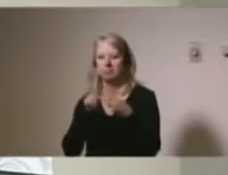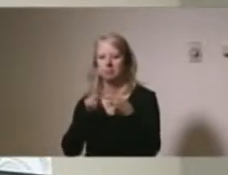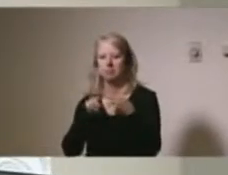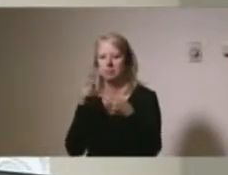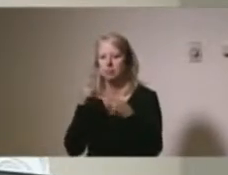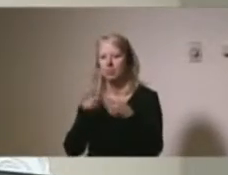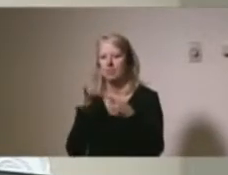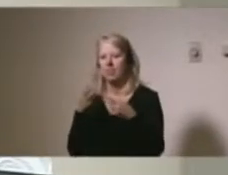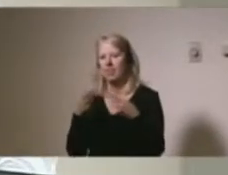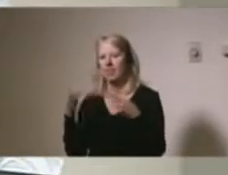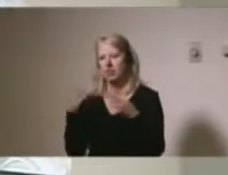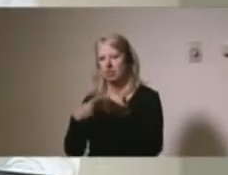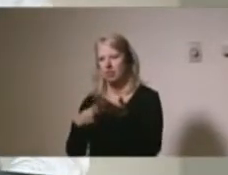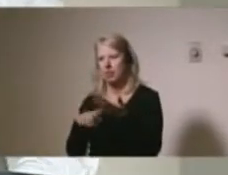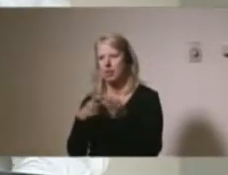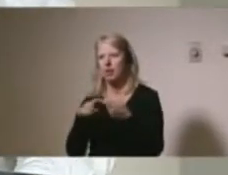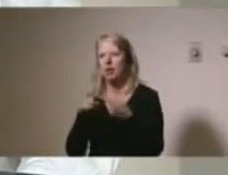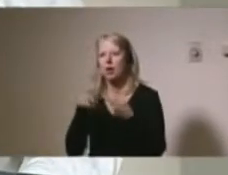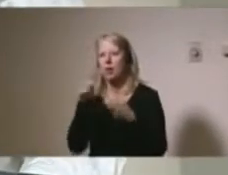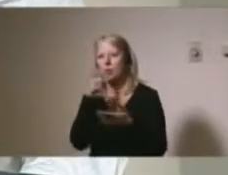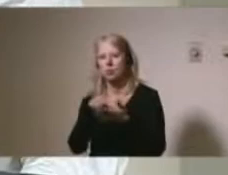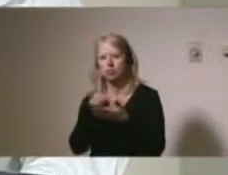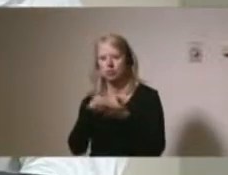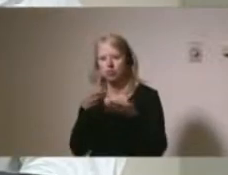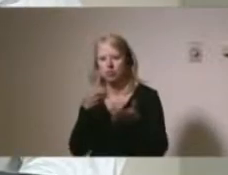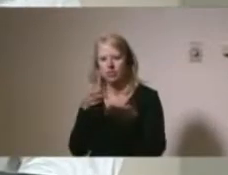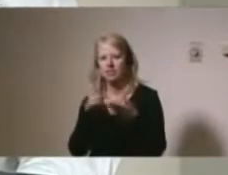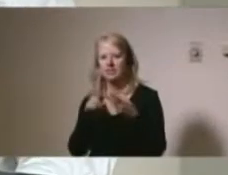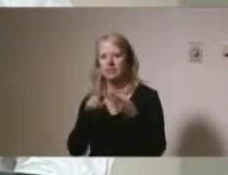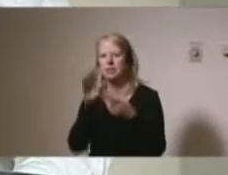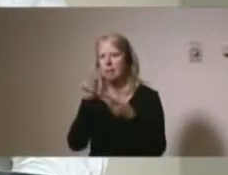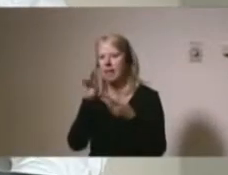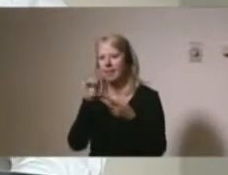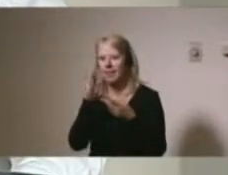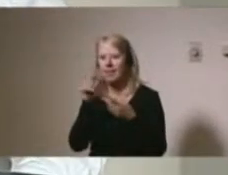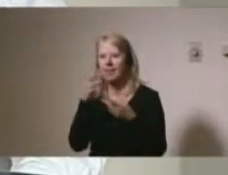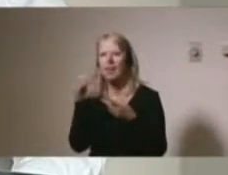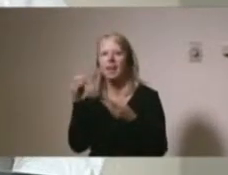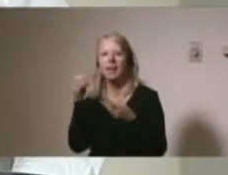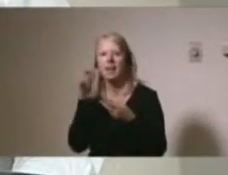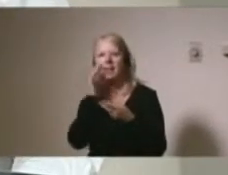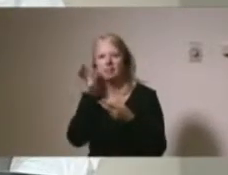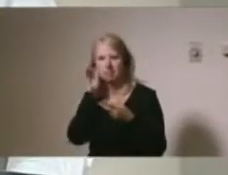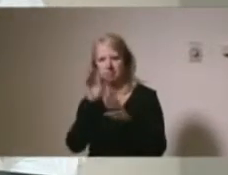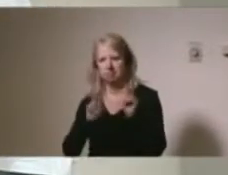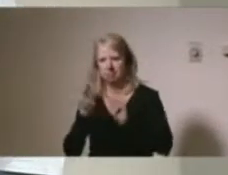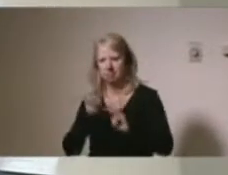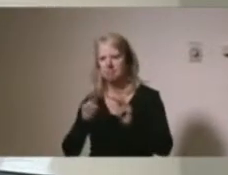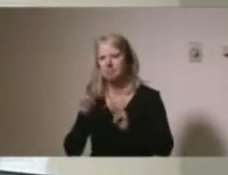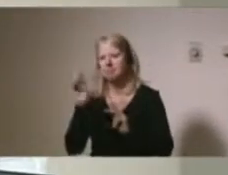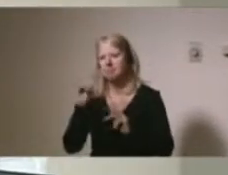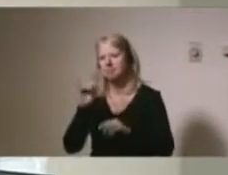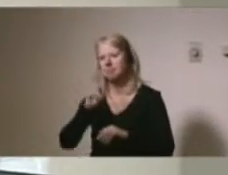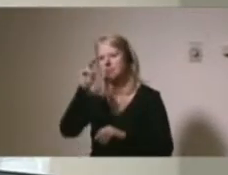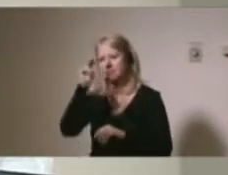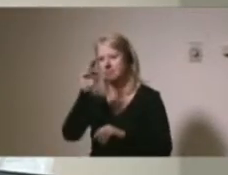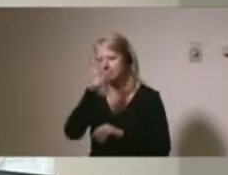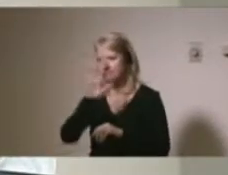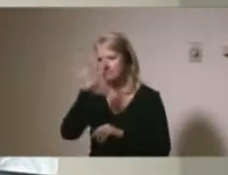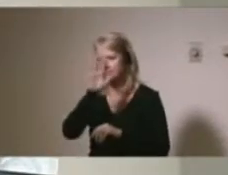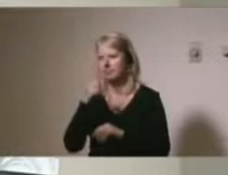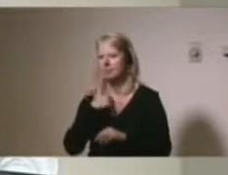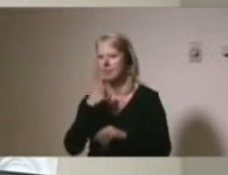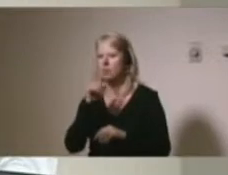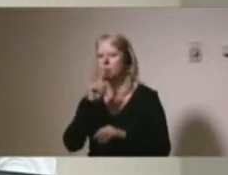things. So I'm going to talk about postal services and banking and First Nations. And some of these First Nations in northern Canada that are instead of